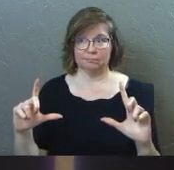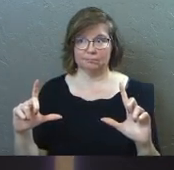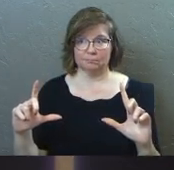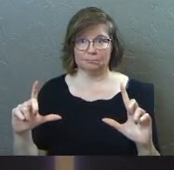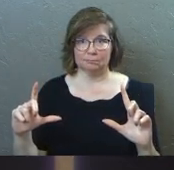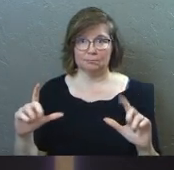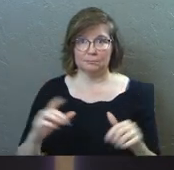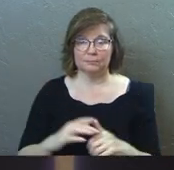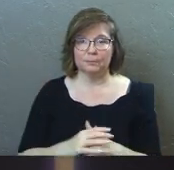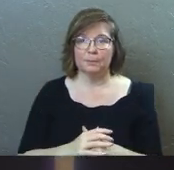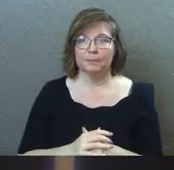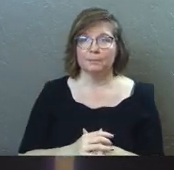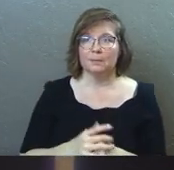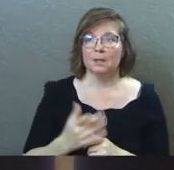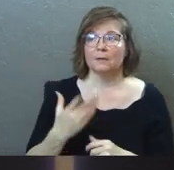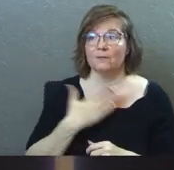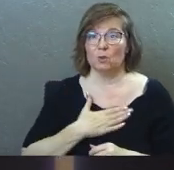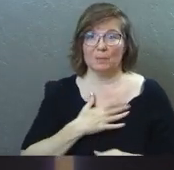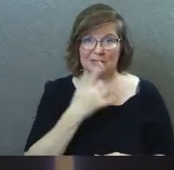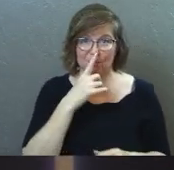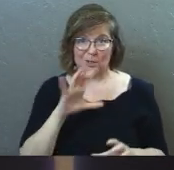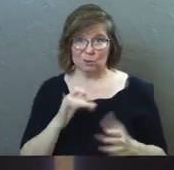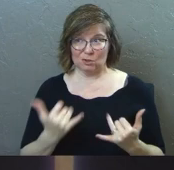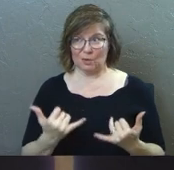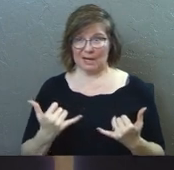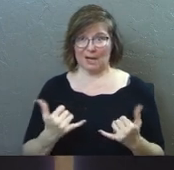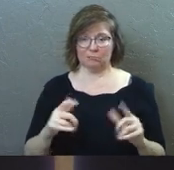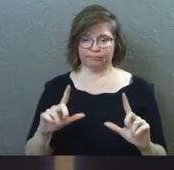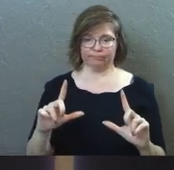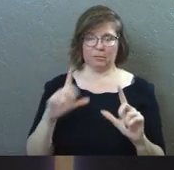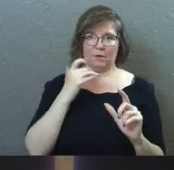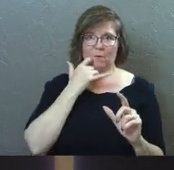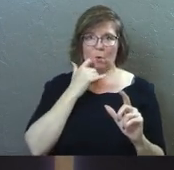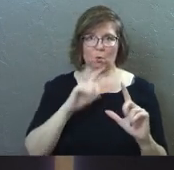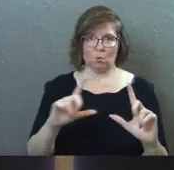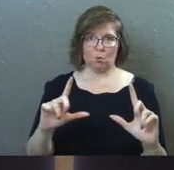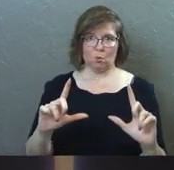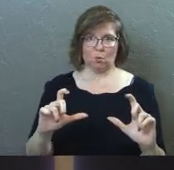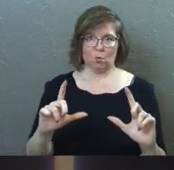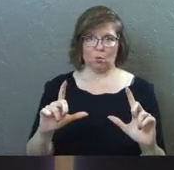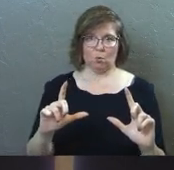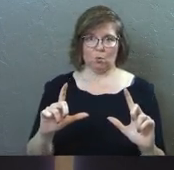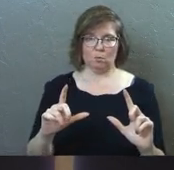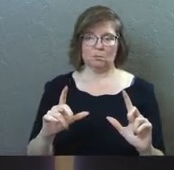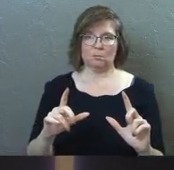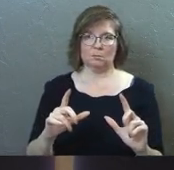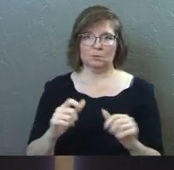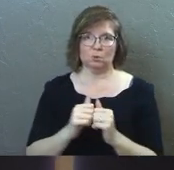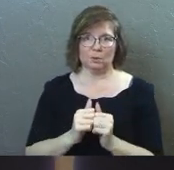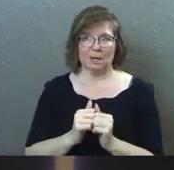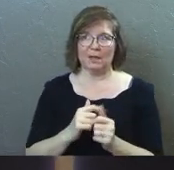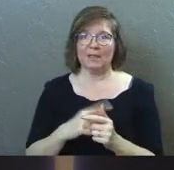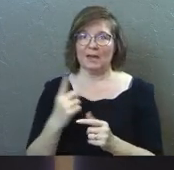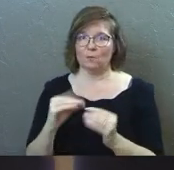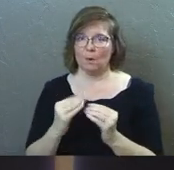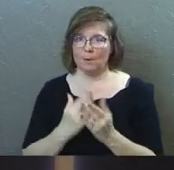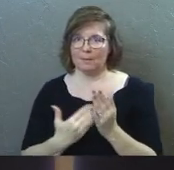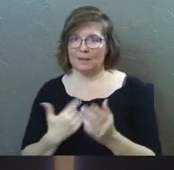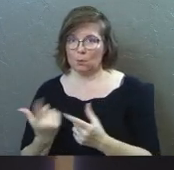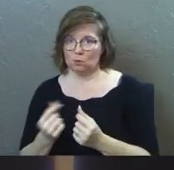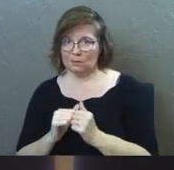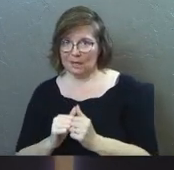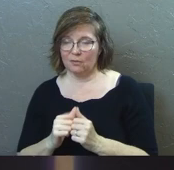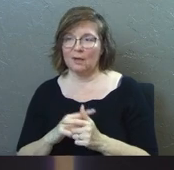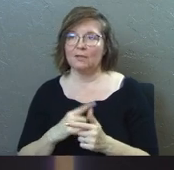comes. Could you all do this right now? Can I ask you to take out your phone? We're just going to do this bit together, and then I got one more bit that we're